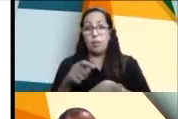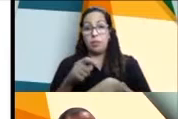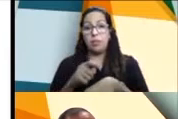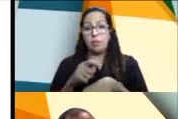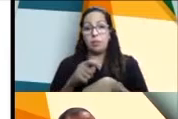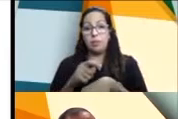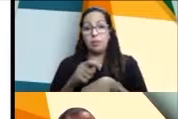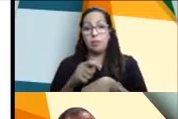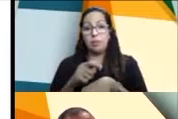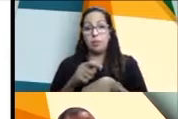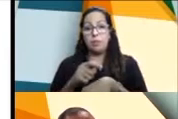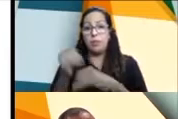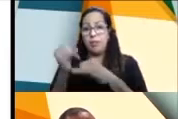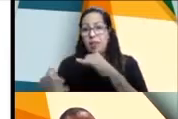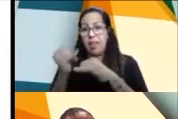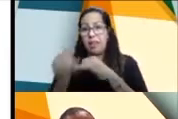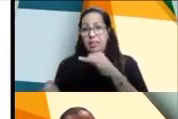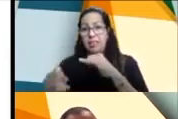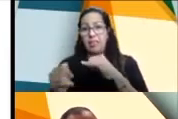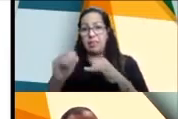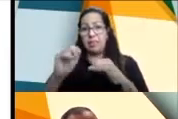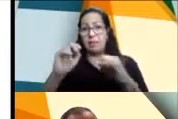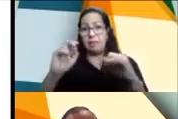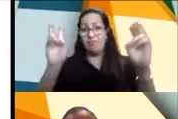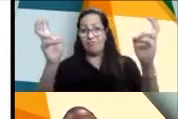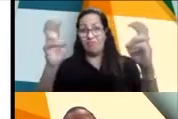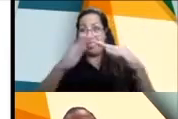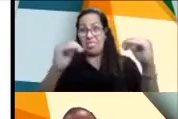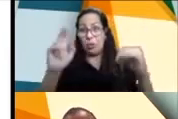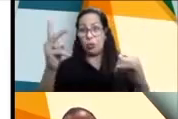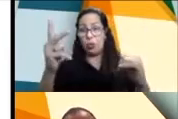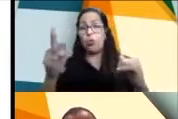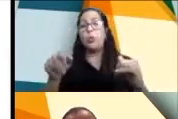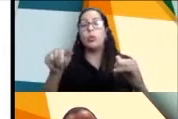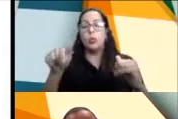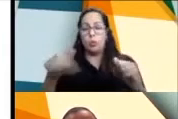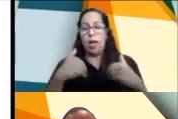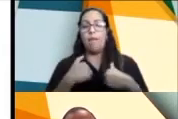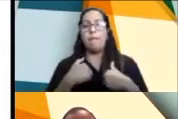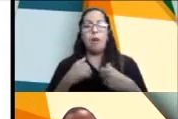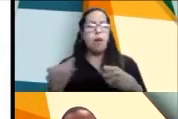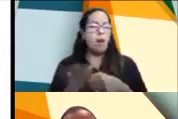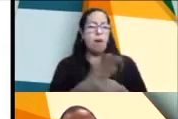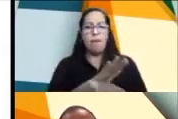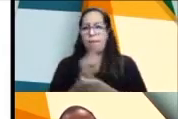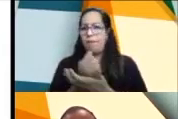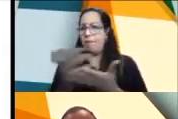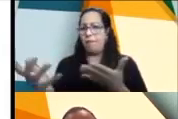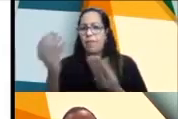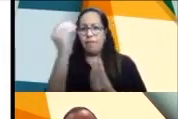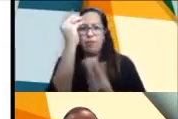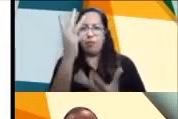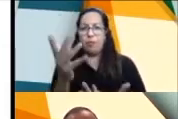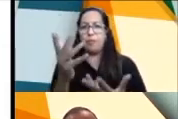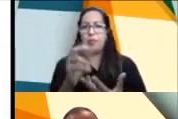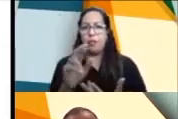at the bottom part of the task 2, then they will be able to have specific information of the project. Then the SRA is going to be